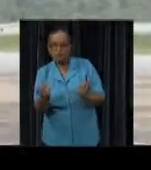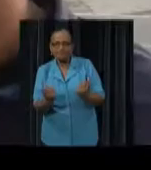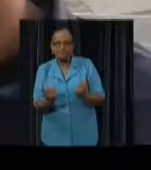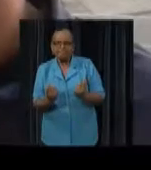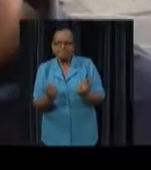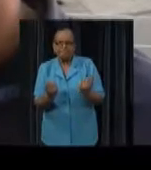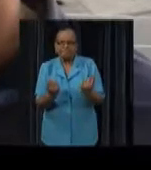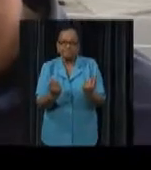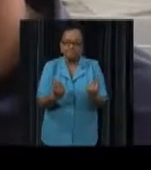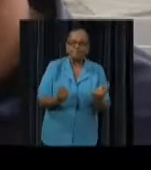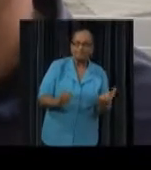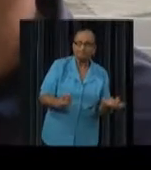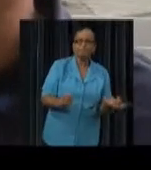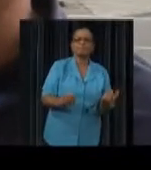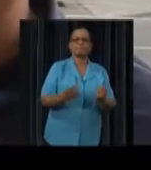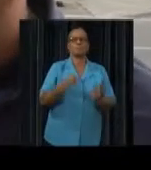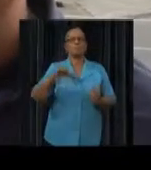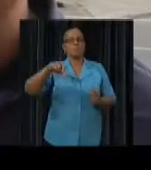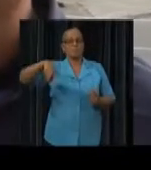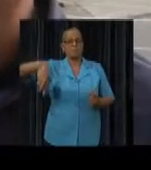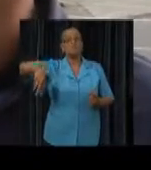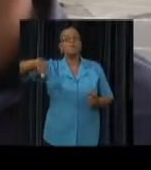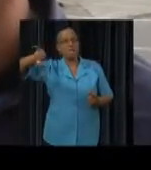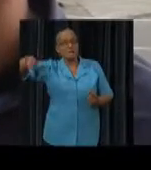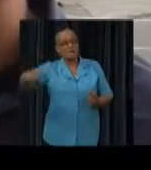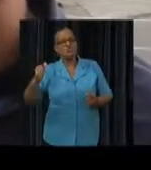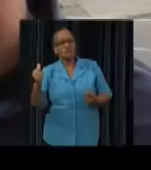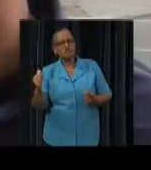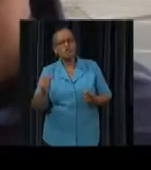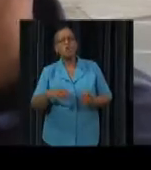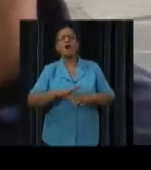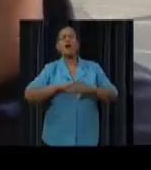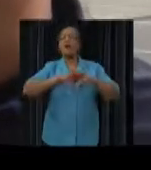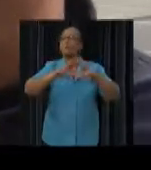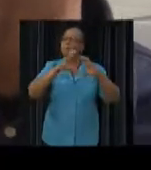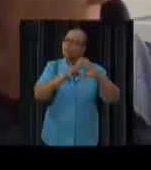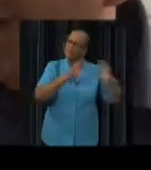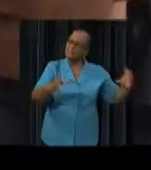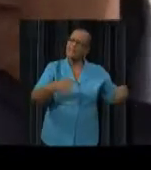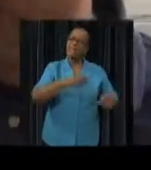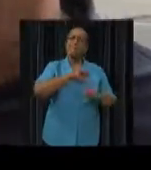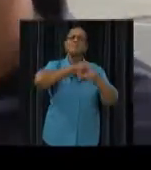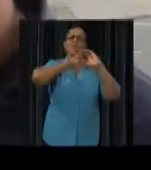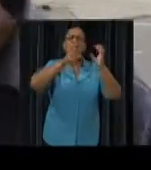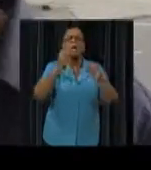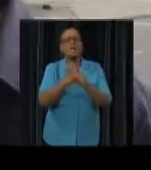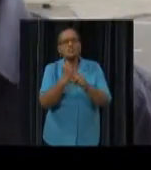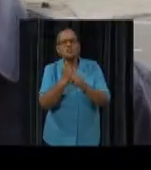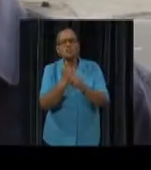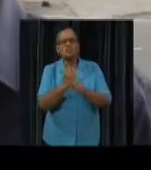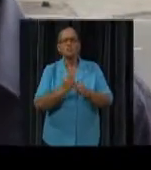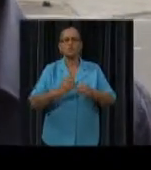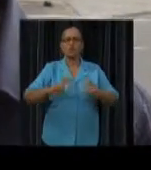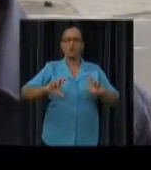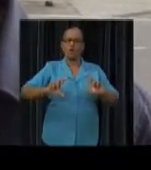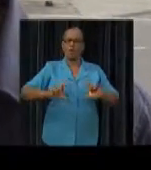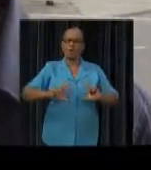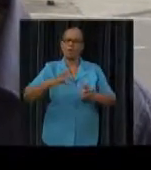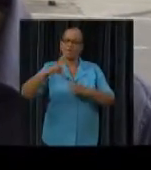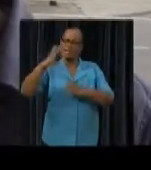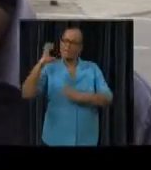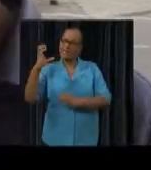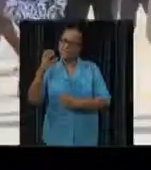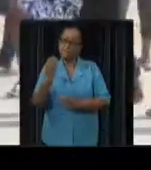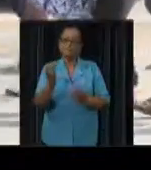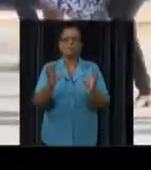attract tourists. Amishant Jao said this company will do everything to promote the